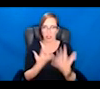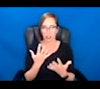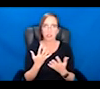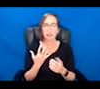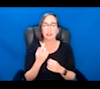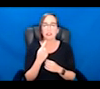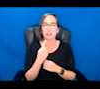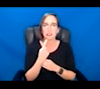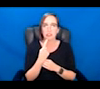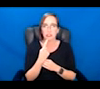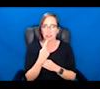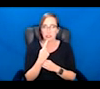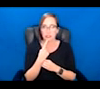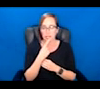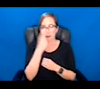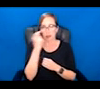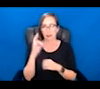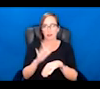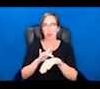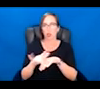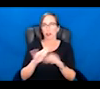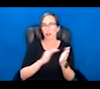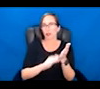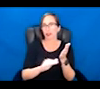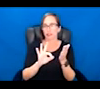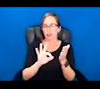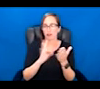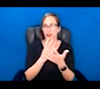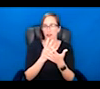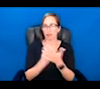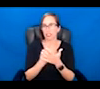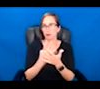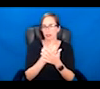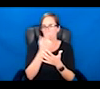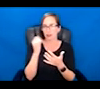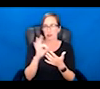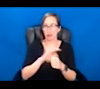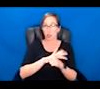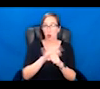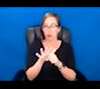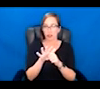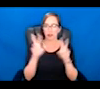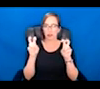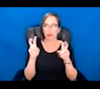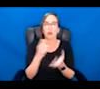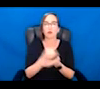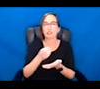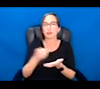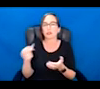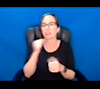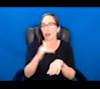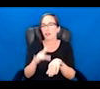because of the early release of inmates because of COVID-19, those resources aren't